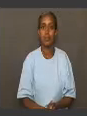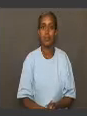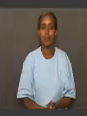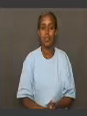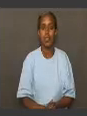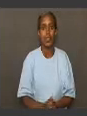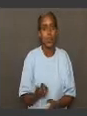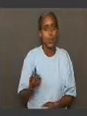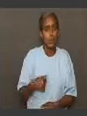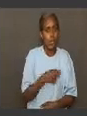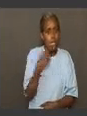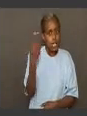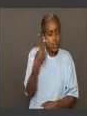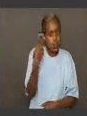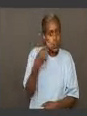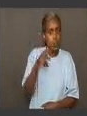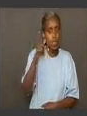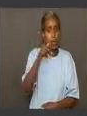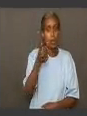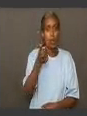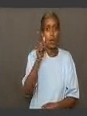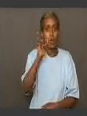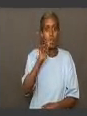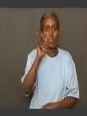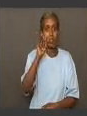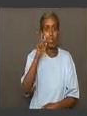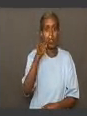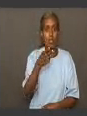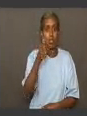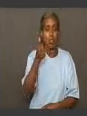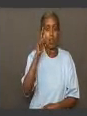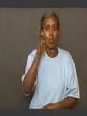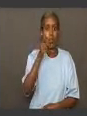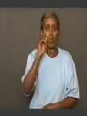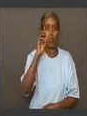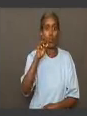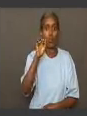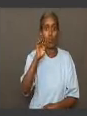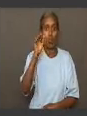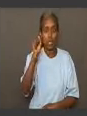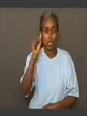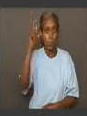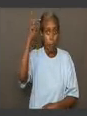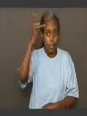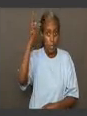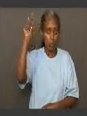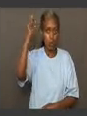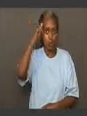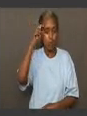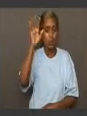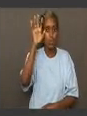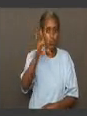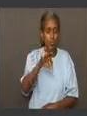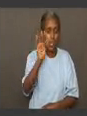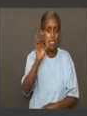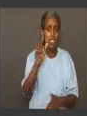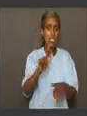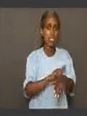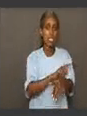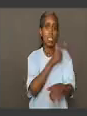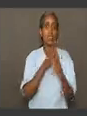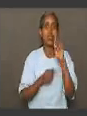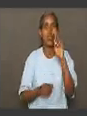We can use Pythagoras' theorem to find the length of the line RT.